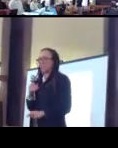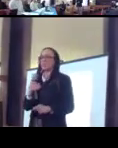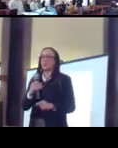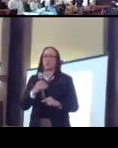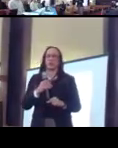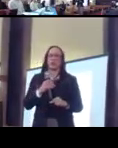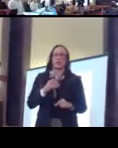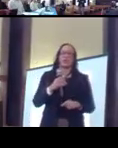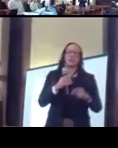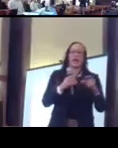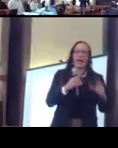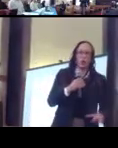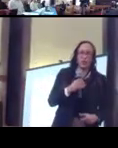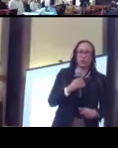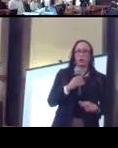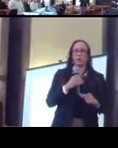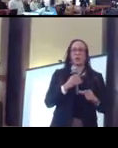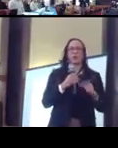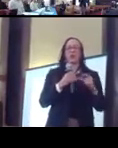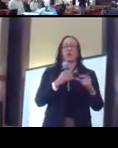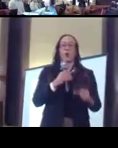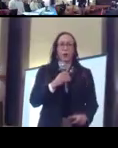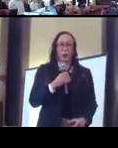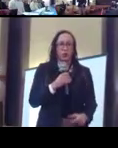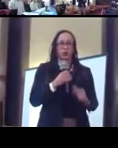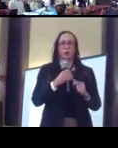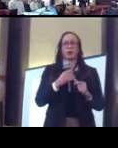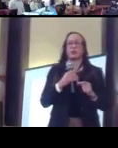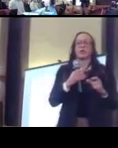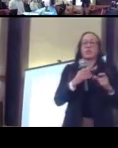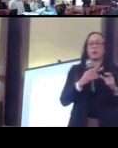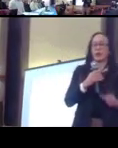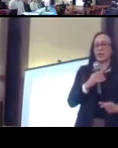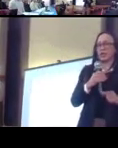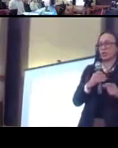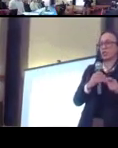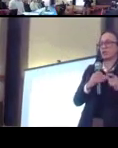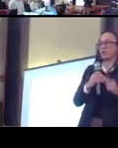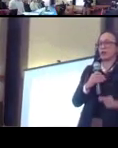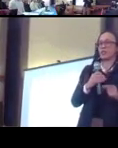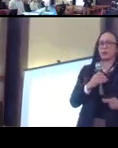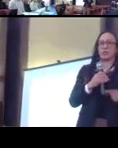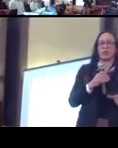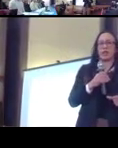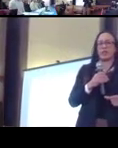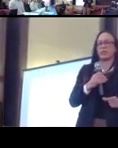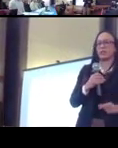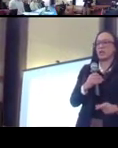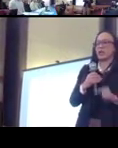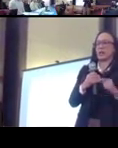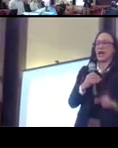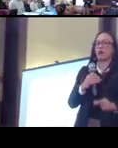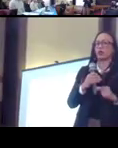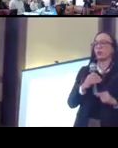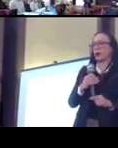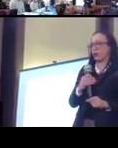what resiliency can look like, to how we should rebuild and where we should rebuild. The plan actually gives very specific